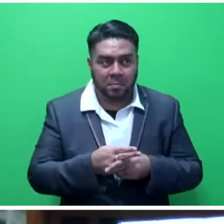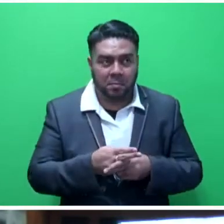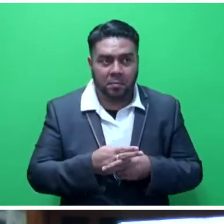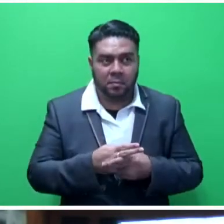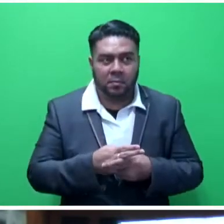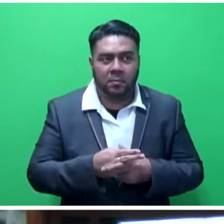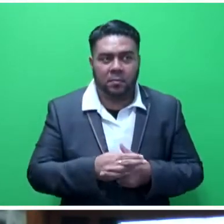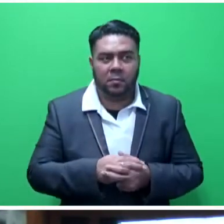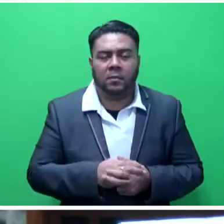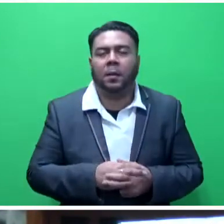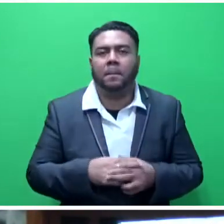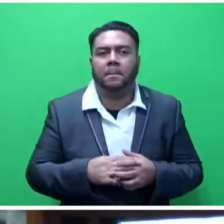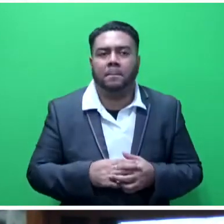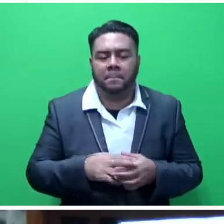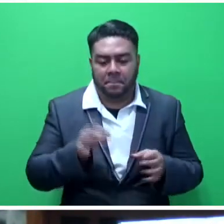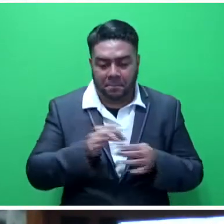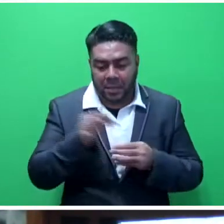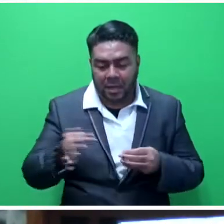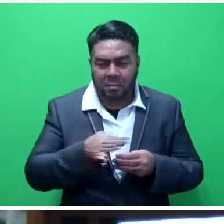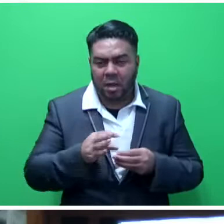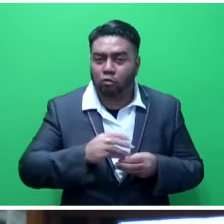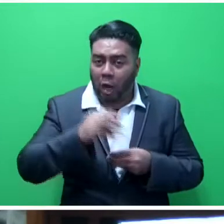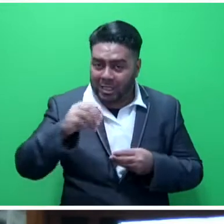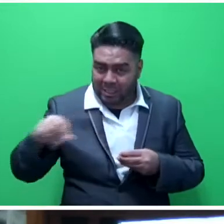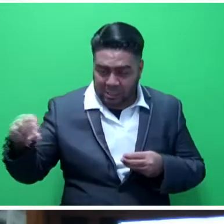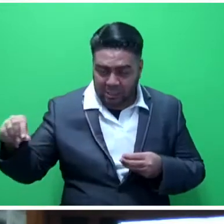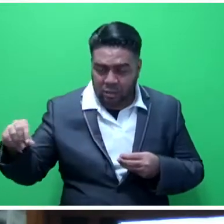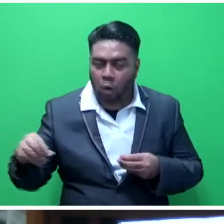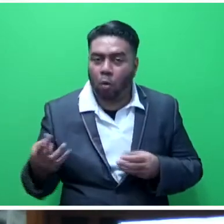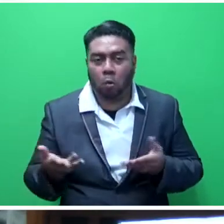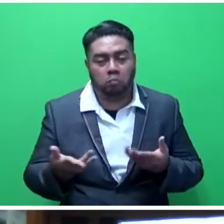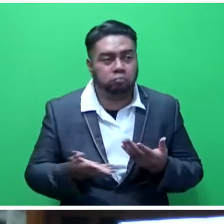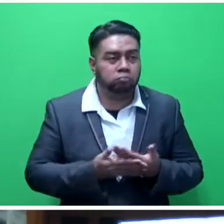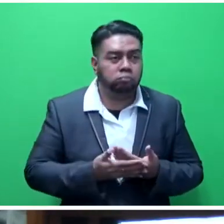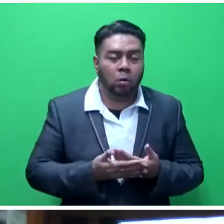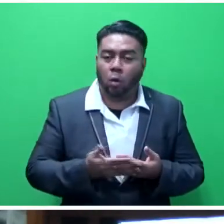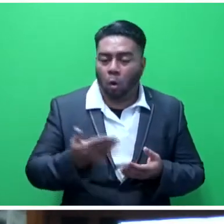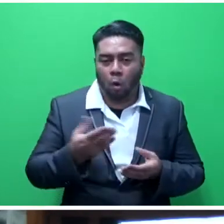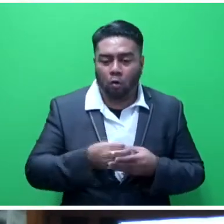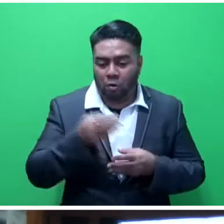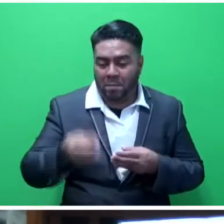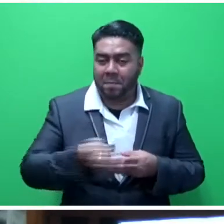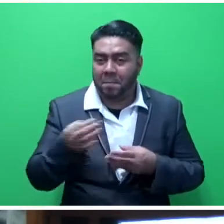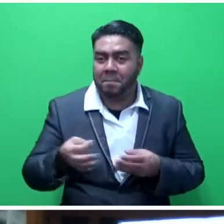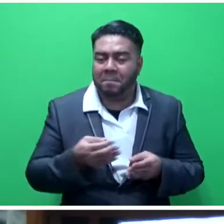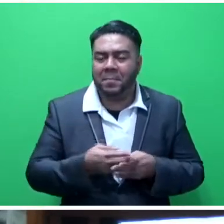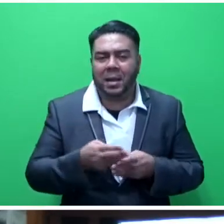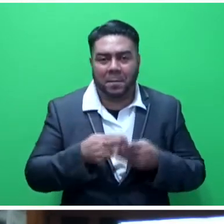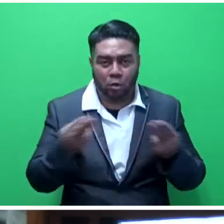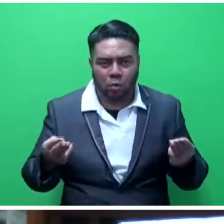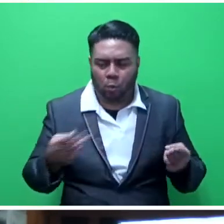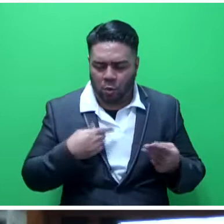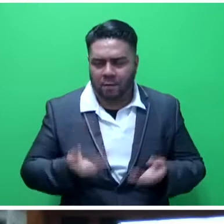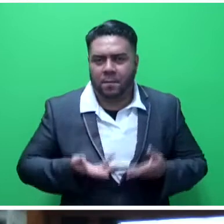provision of planting material, whether it's dry seeds or whether it's green planting material, Mr. Speaker.